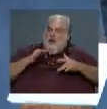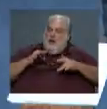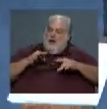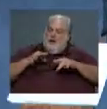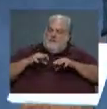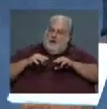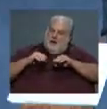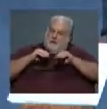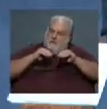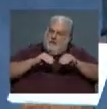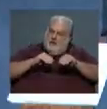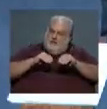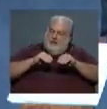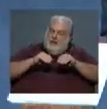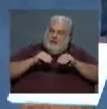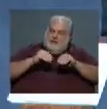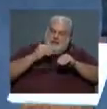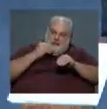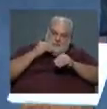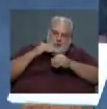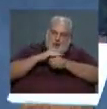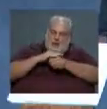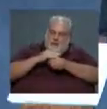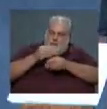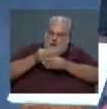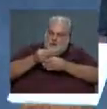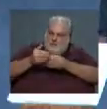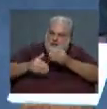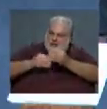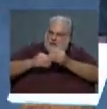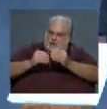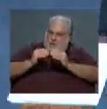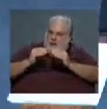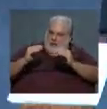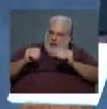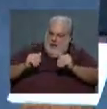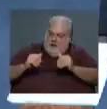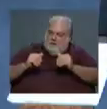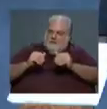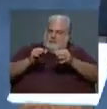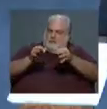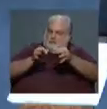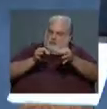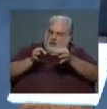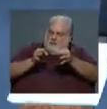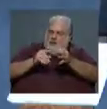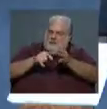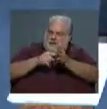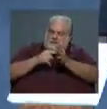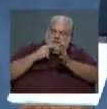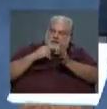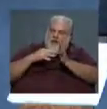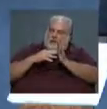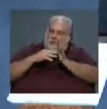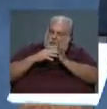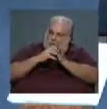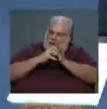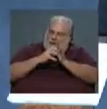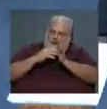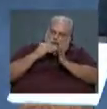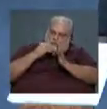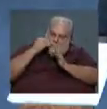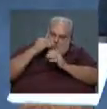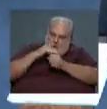that, purchasing that additional house, and as it's been described, this is a fragile neighborhood. And